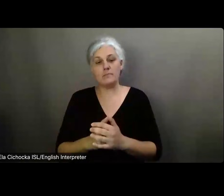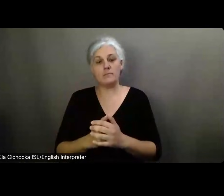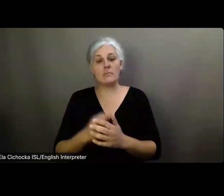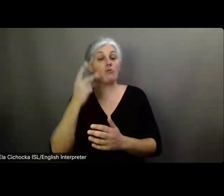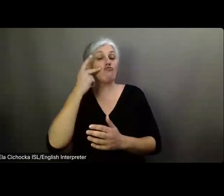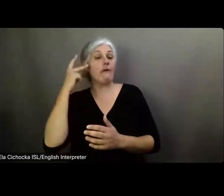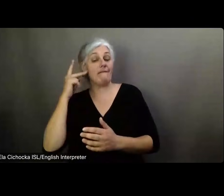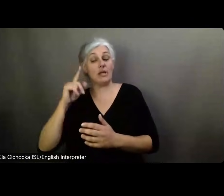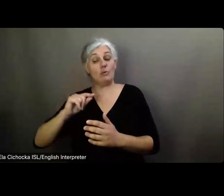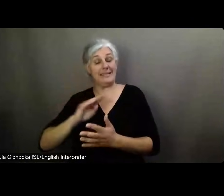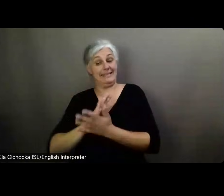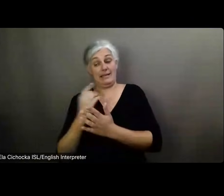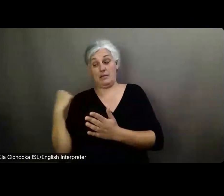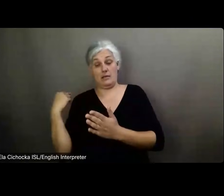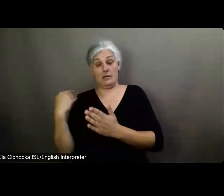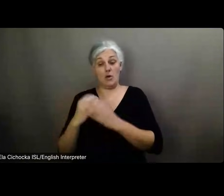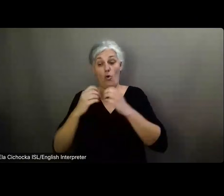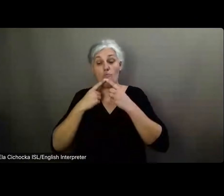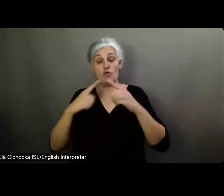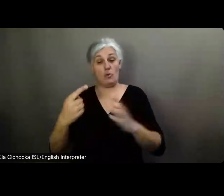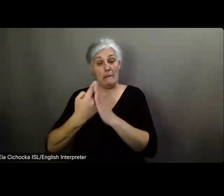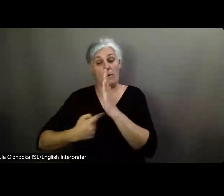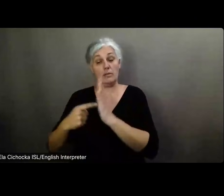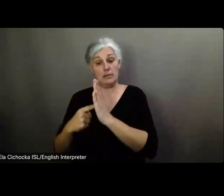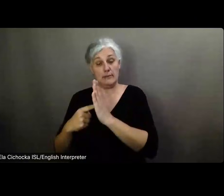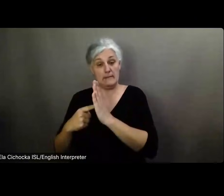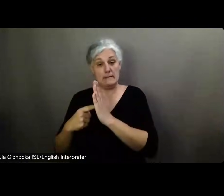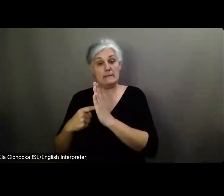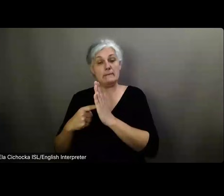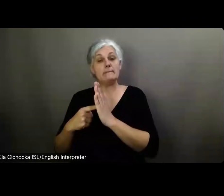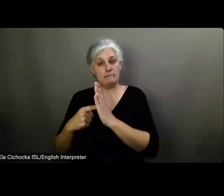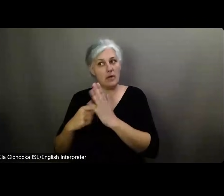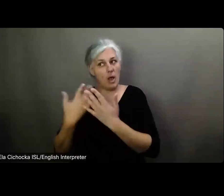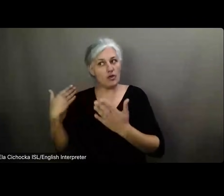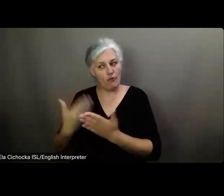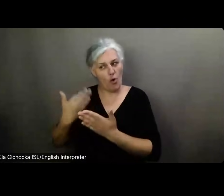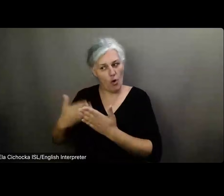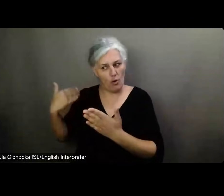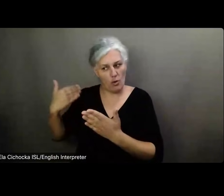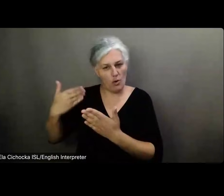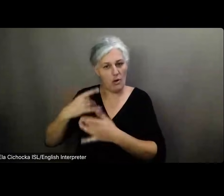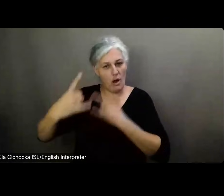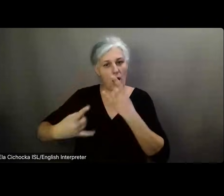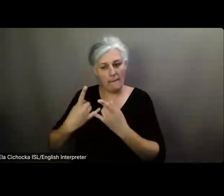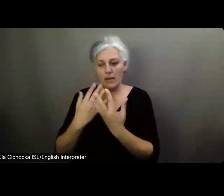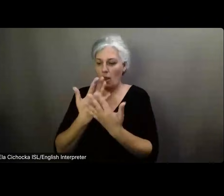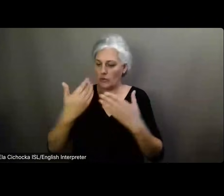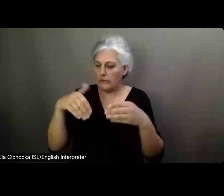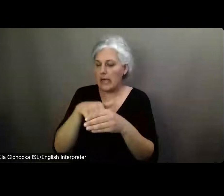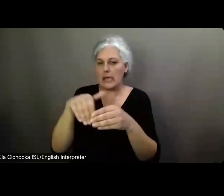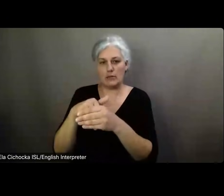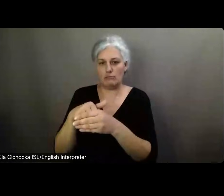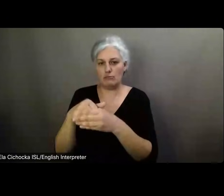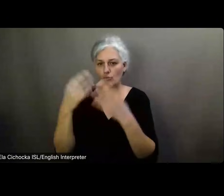of the 2019 Open Disclosure Policy, so there's significant learning there. It represents a lot of engagement.